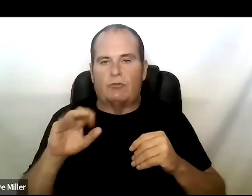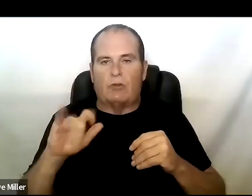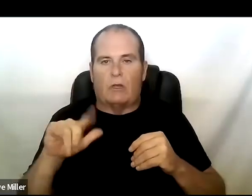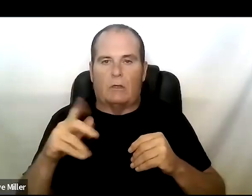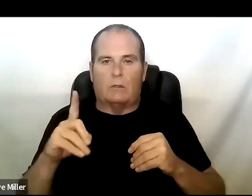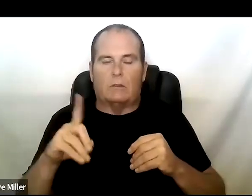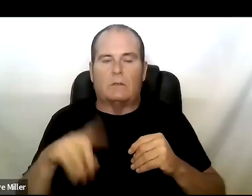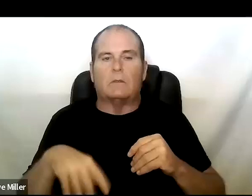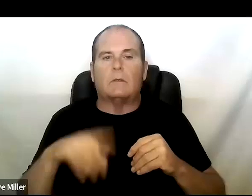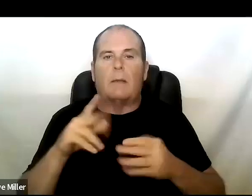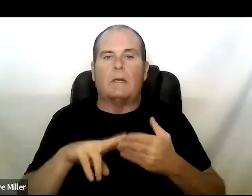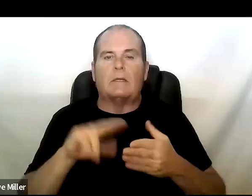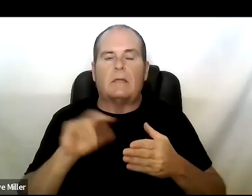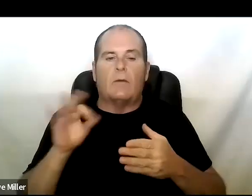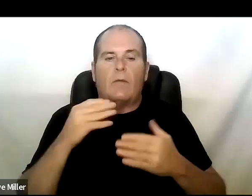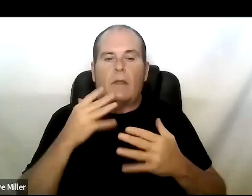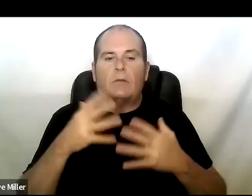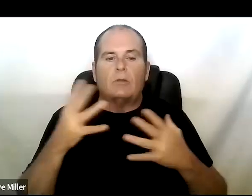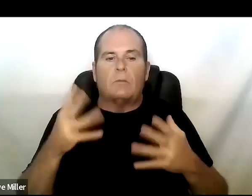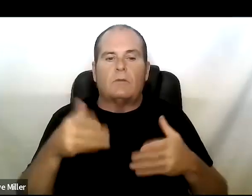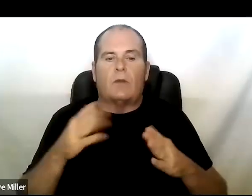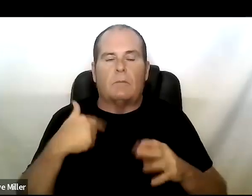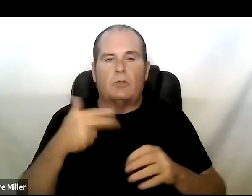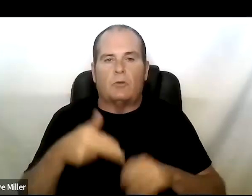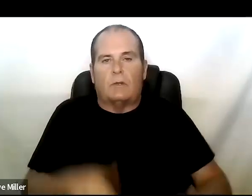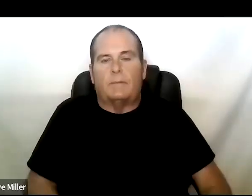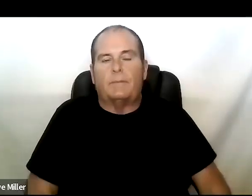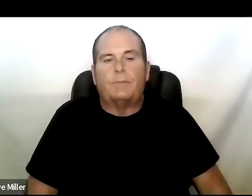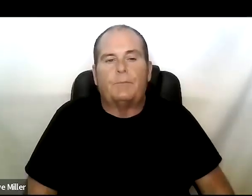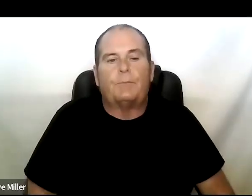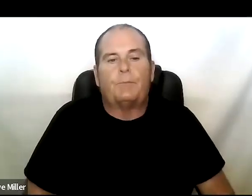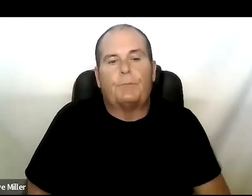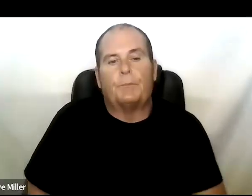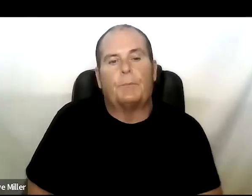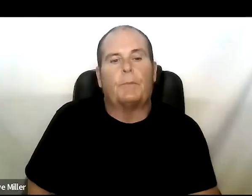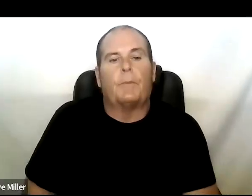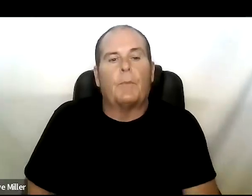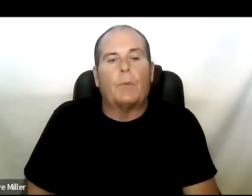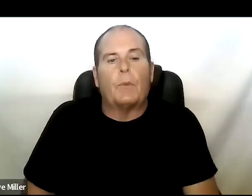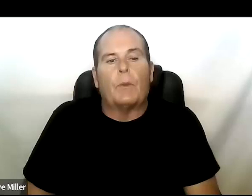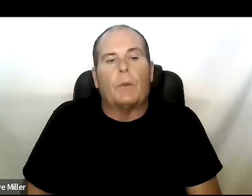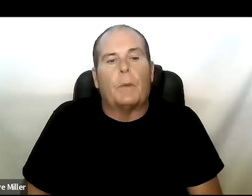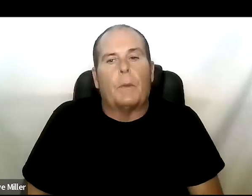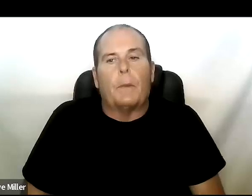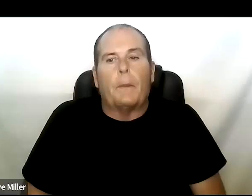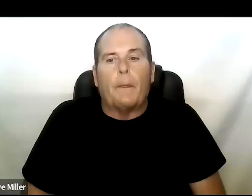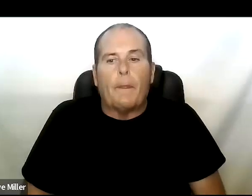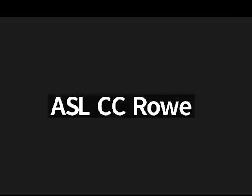Thank you. I'm going to sign off. Thank you so much for letting me come. Thank you.